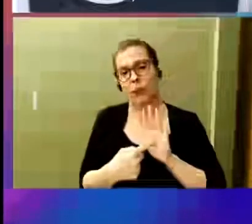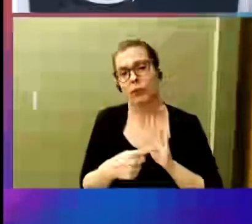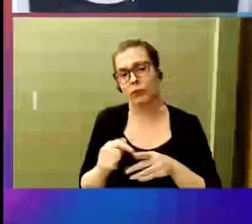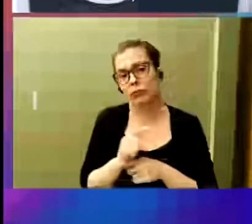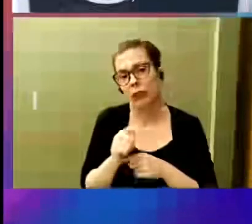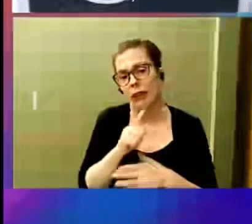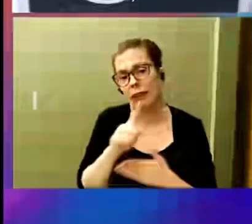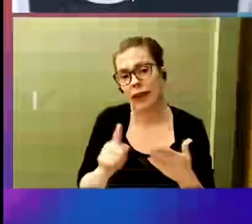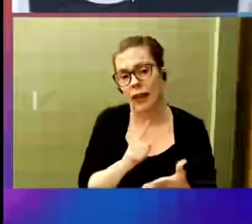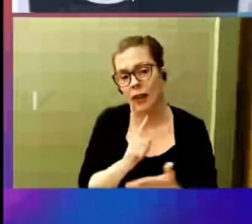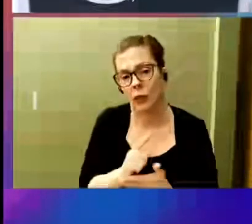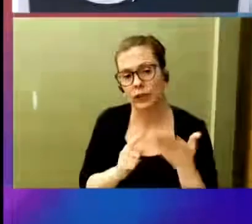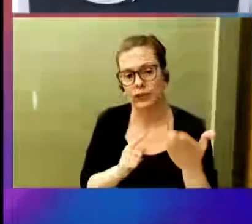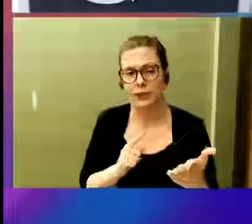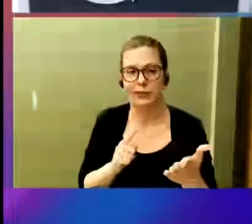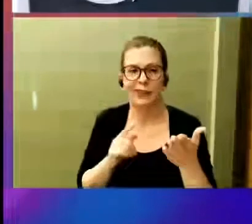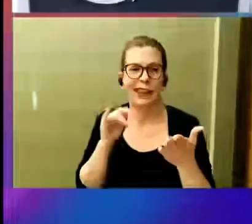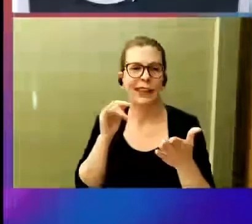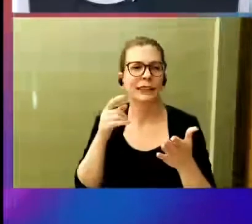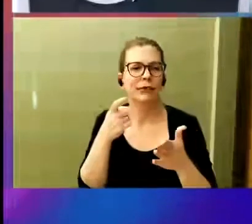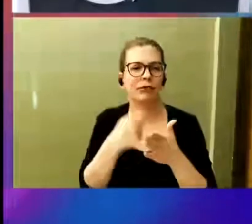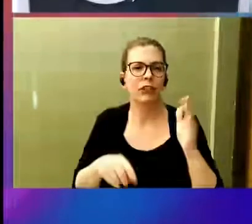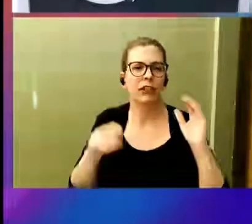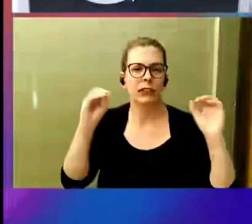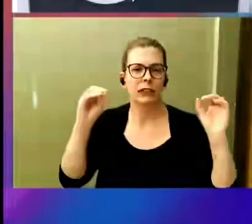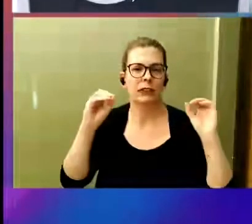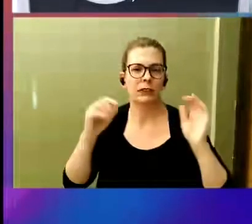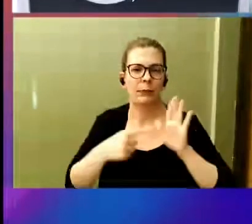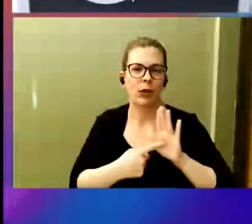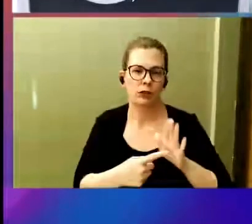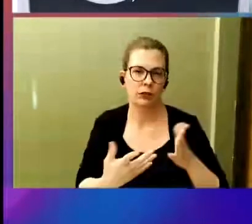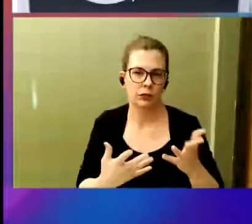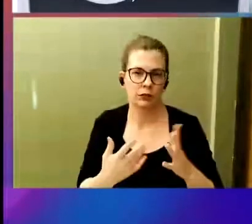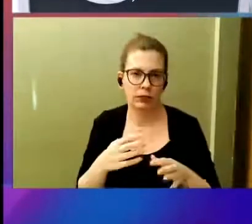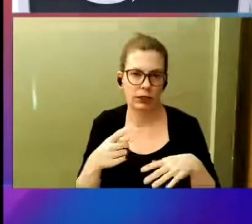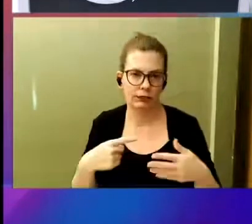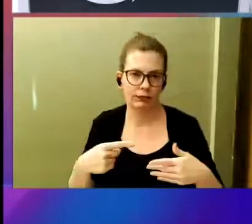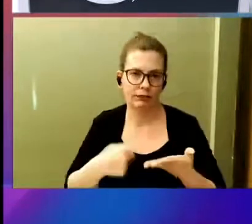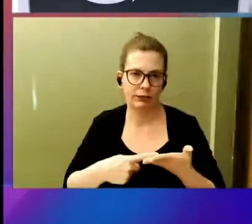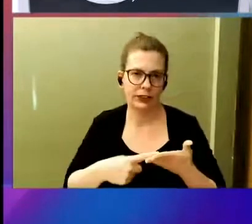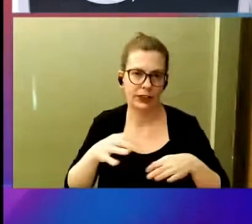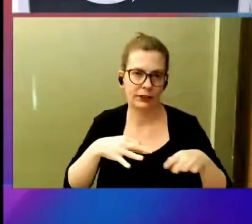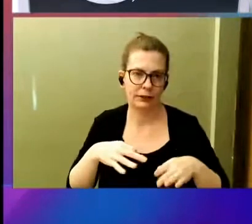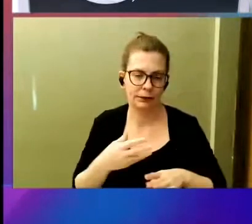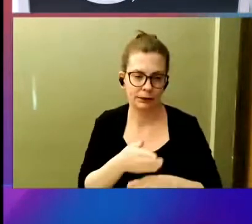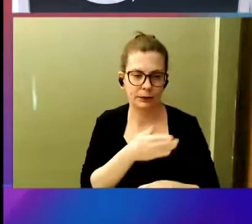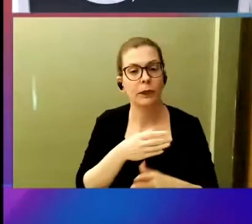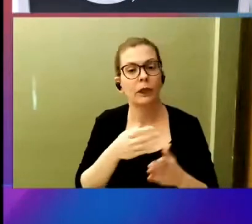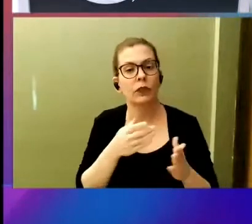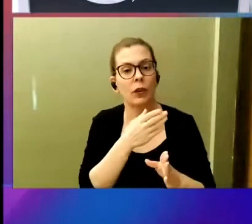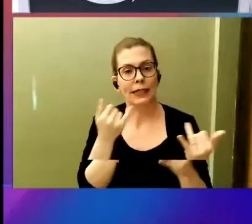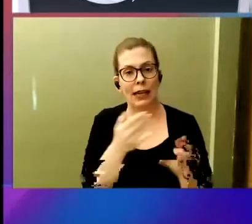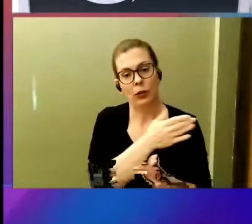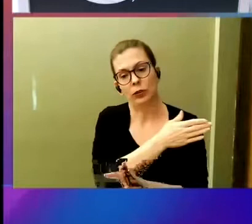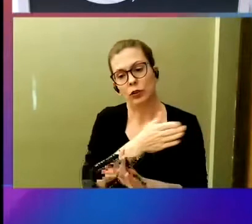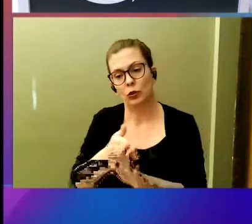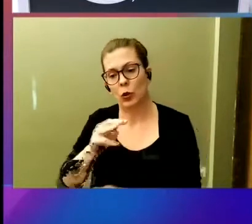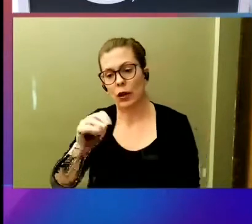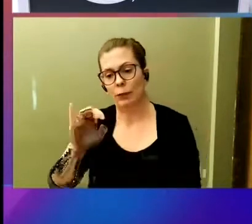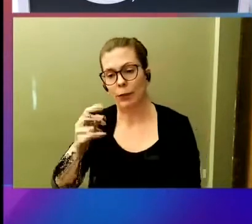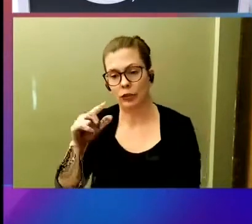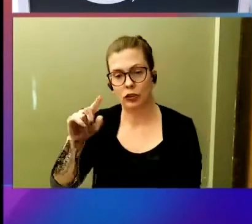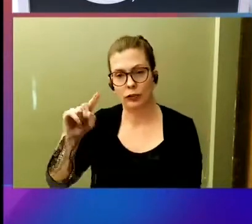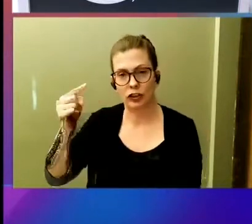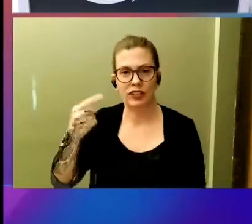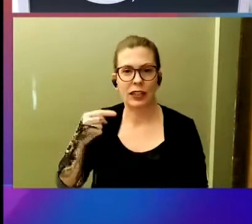free training model that I was talking about. From now until March 1st, they have 30 hours of free model training.